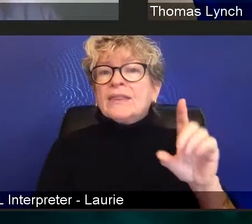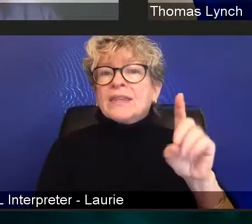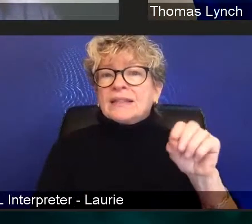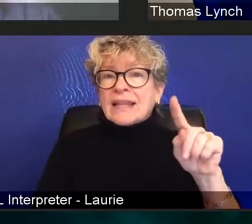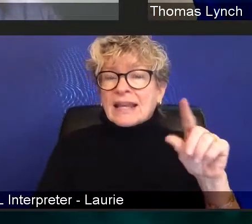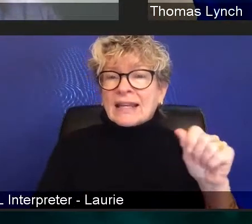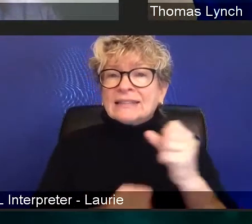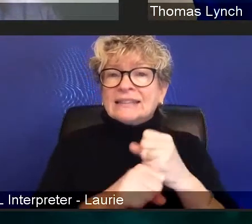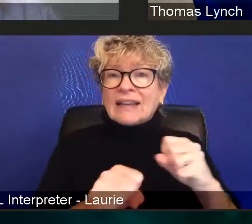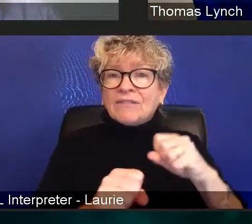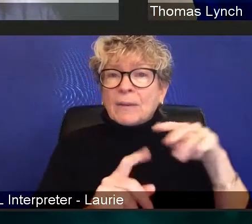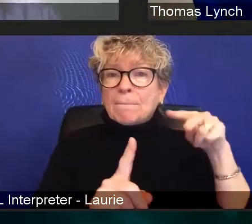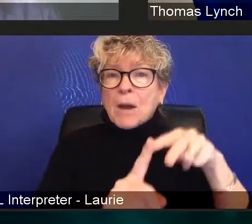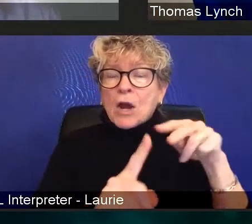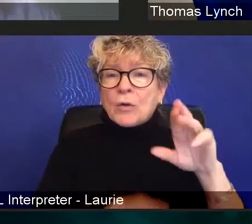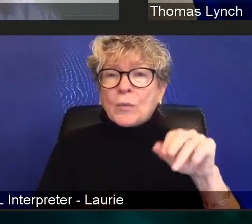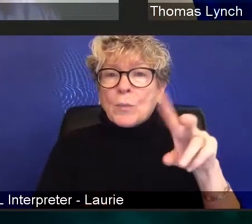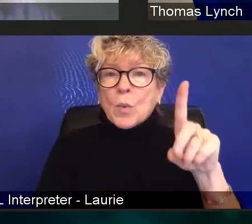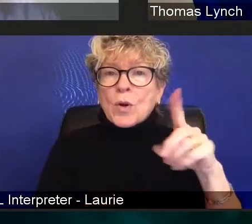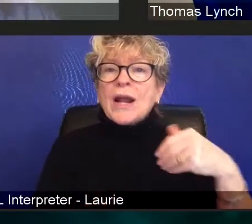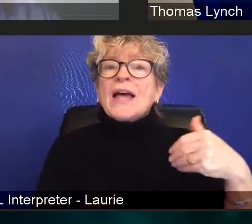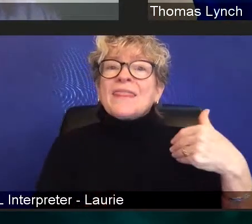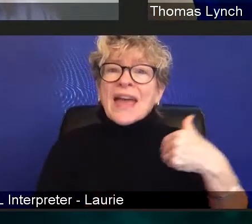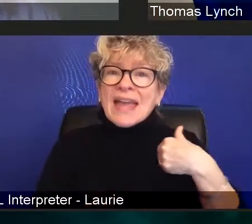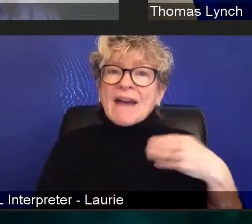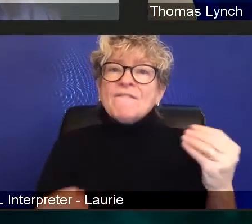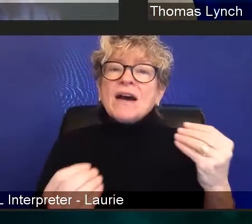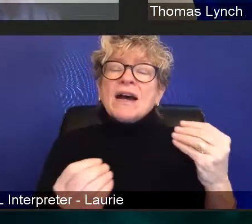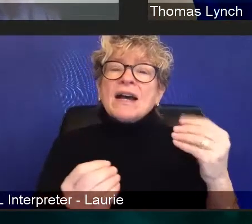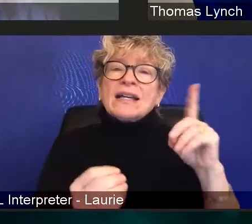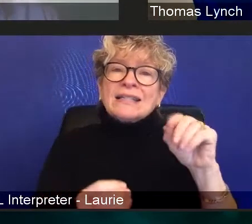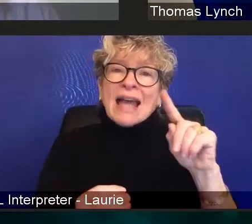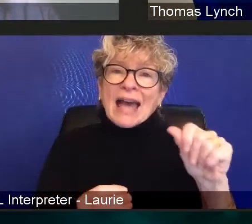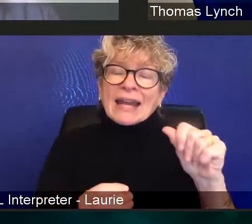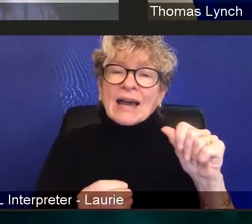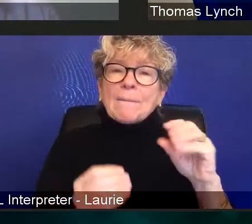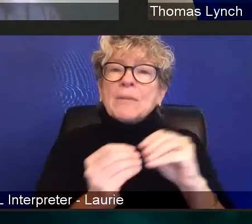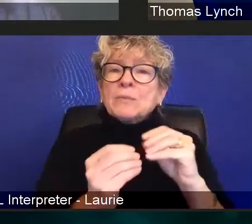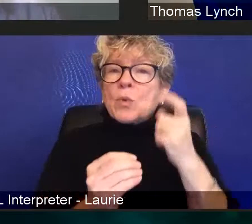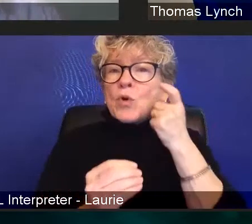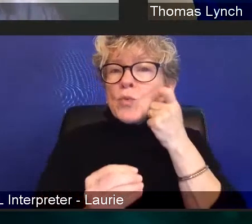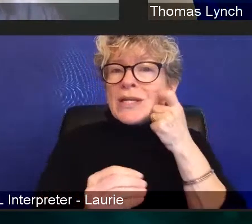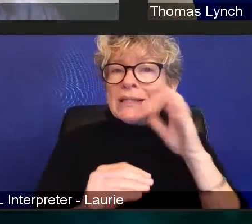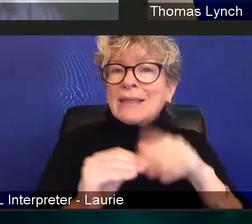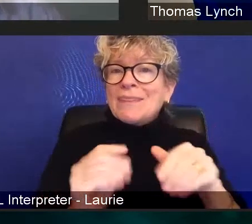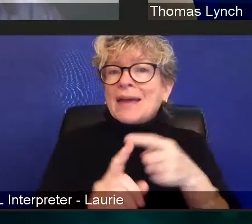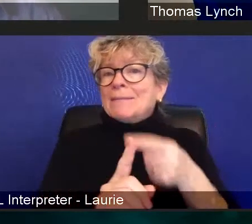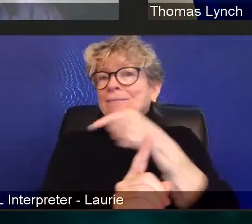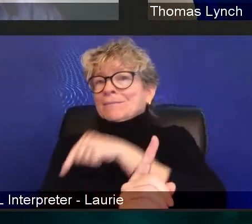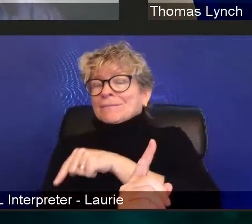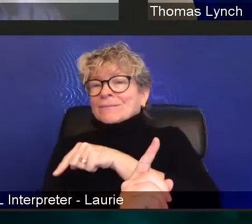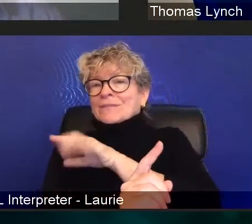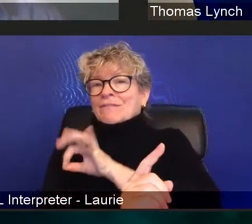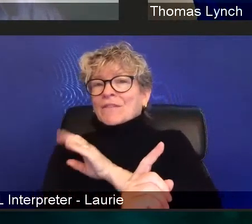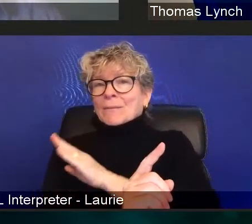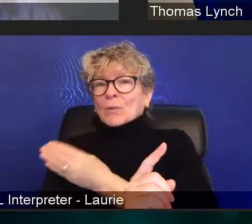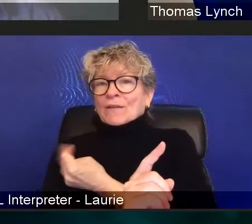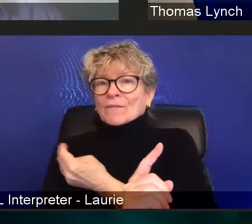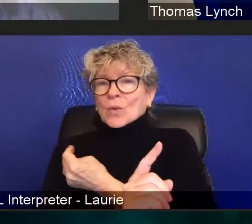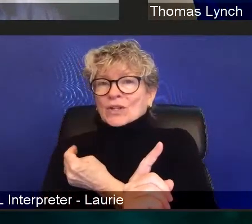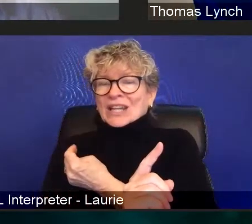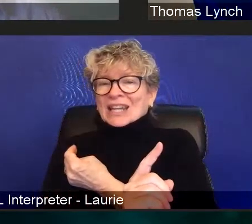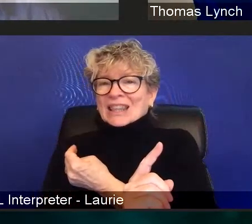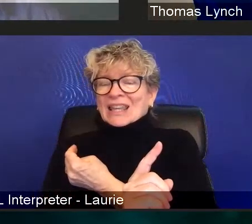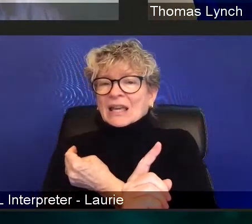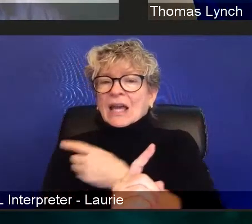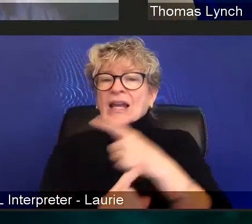data over and above that cutoff date. And AstraZeneca will be, I think,